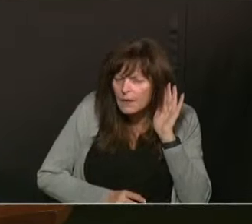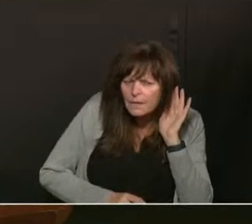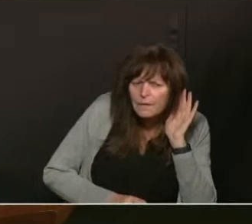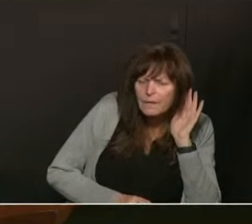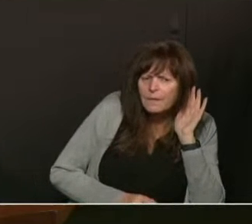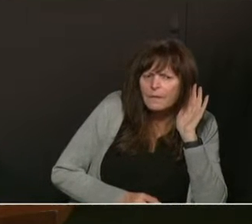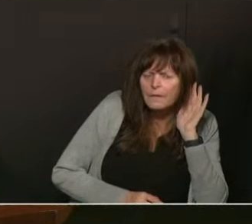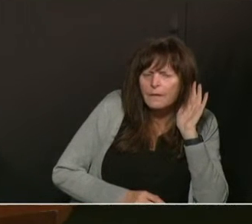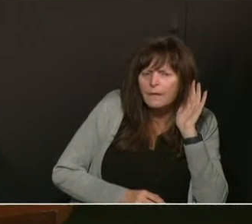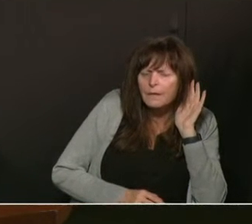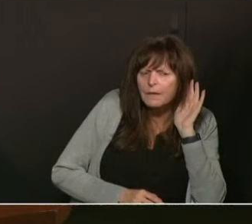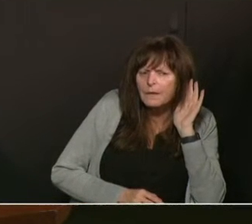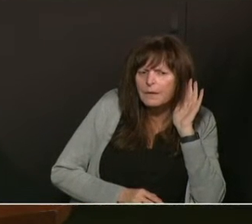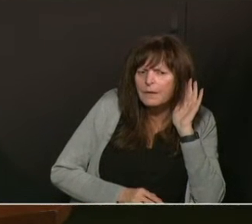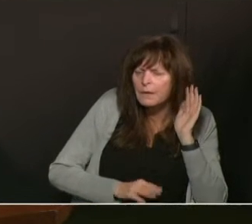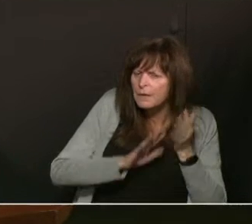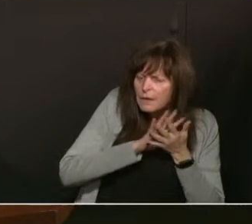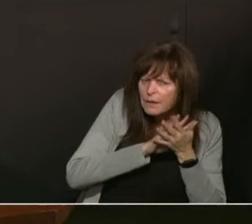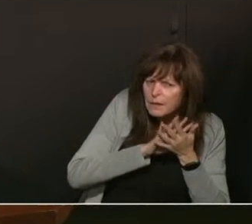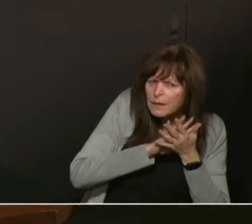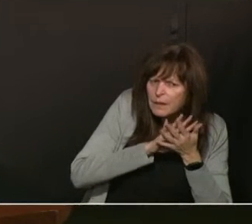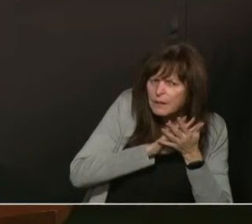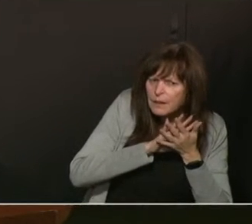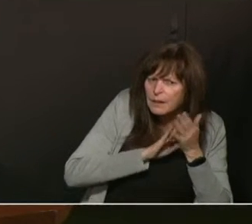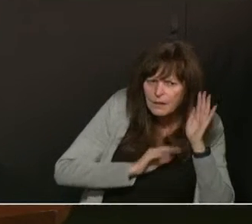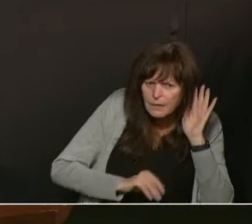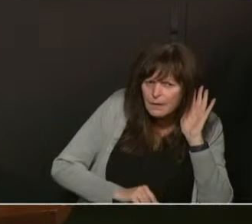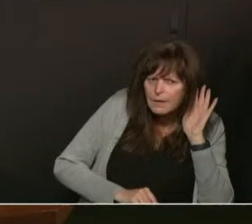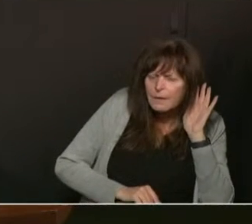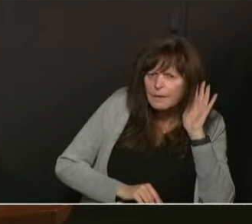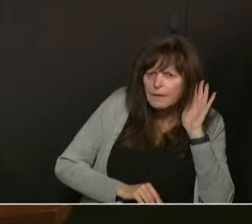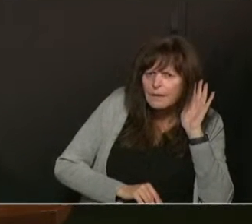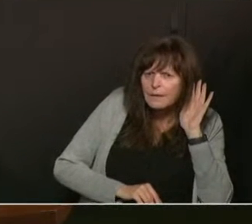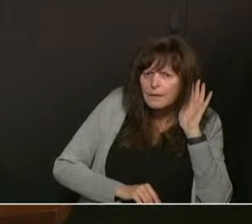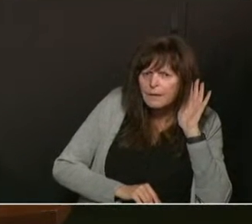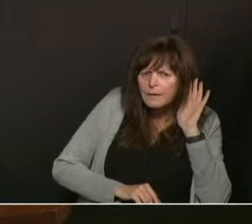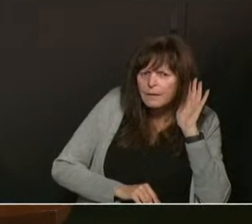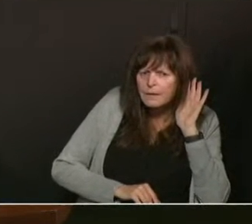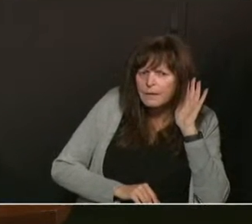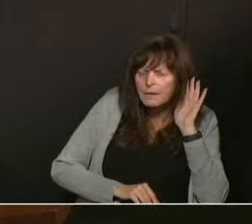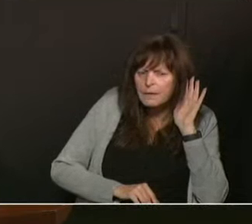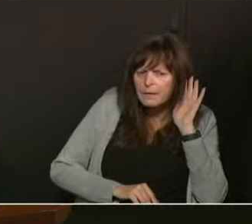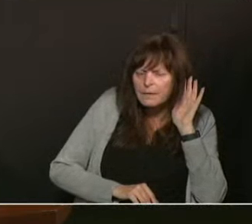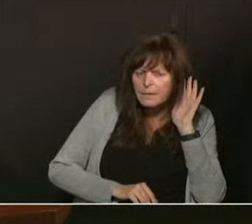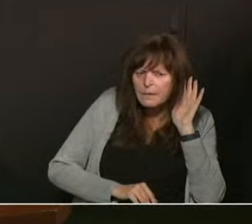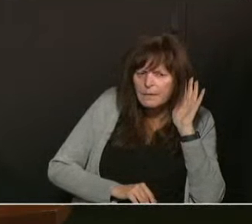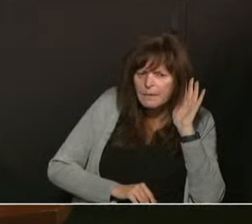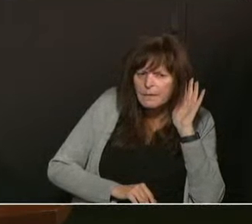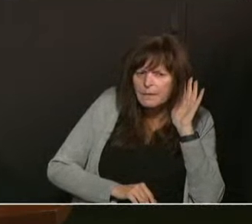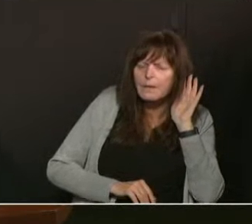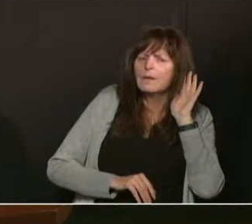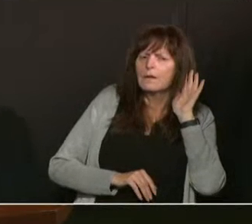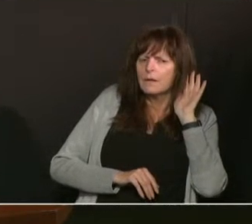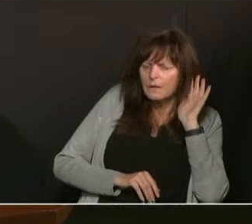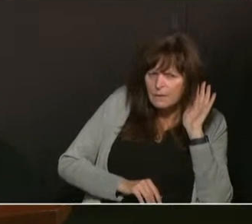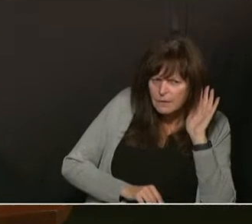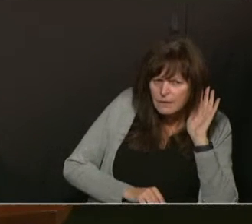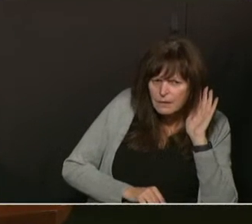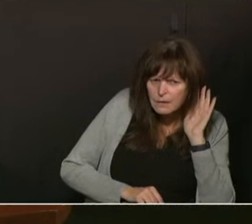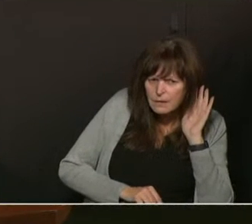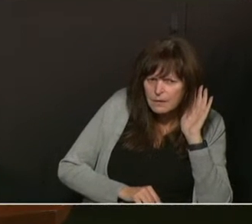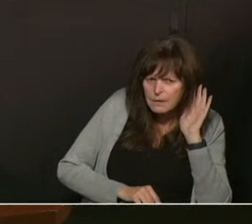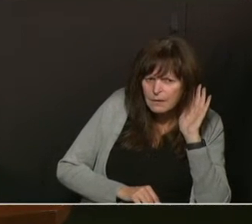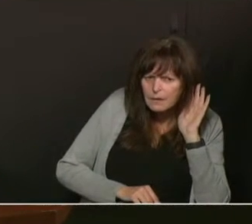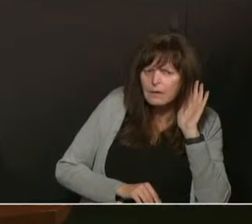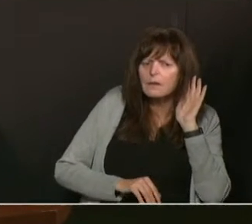vaccinations on site. This comes from something the UK is doing away with the 15-minute wait after somebody's received a vaccine